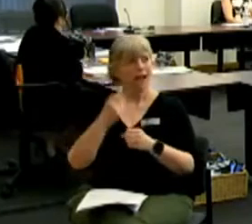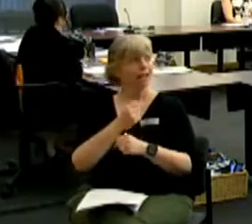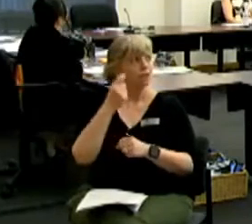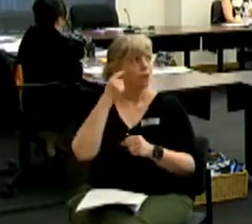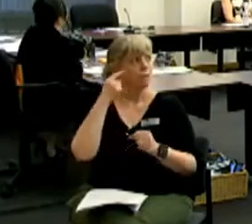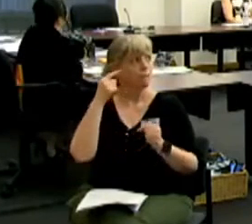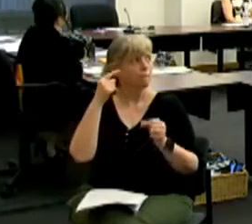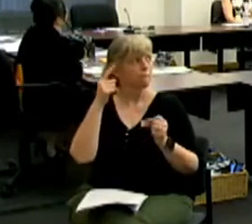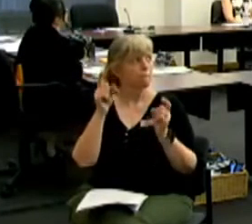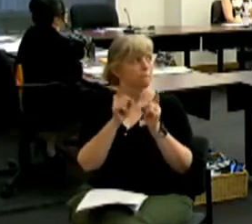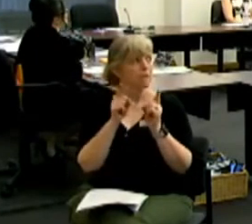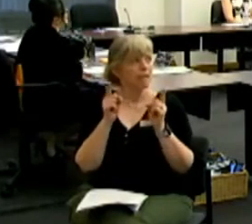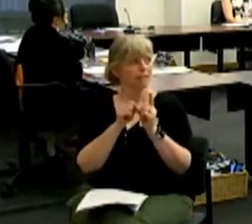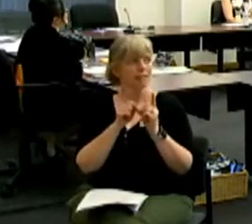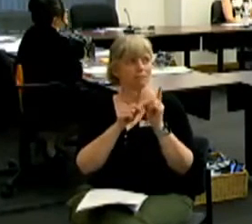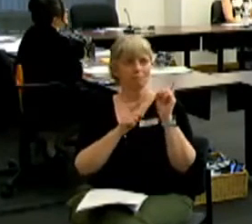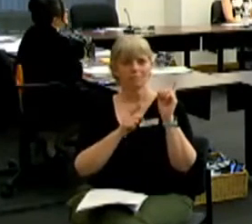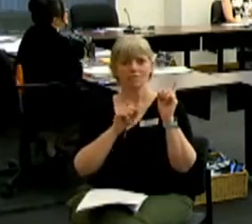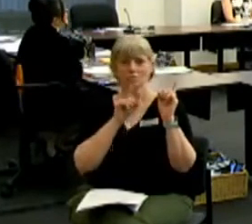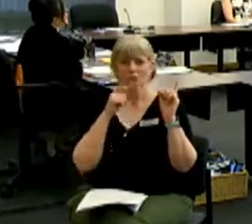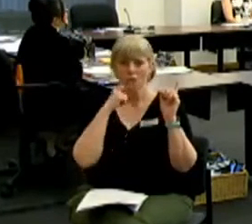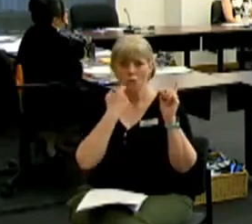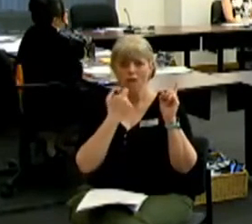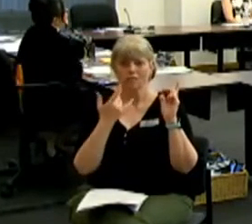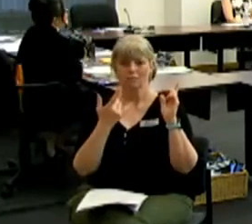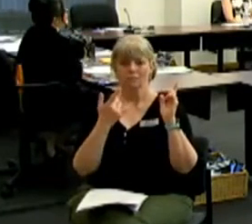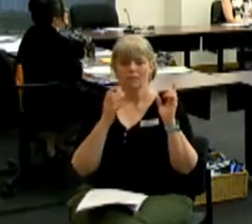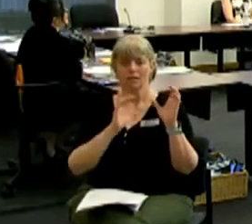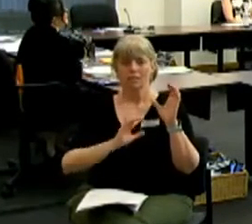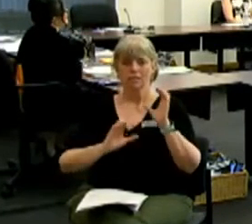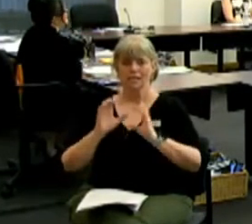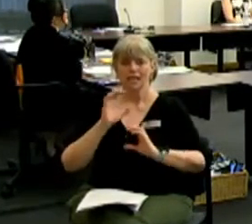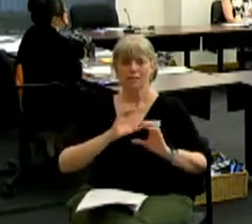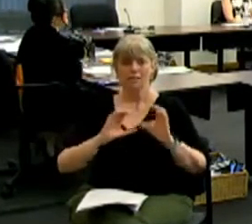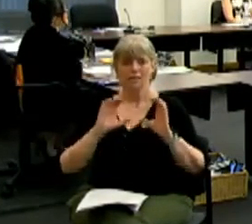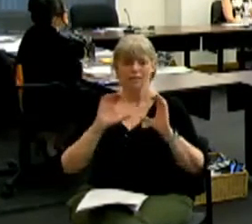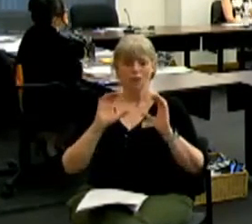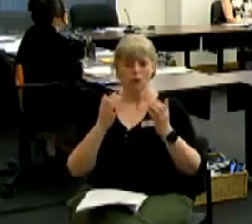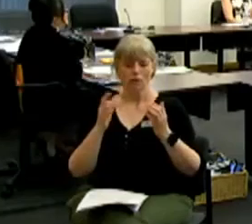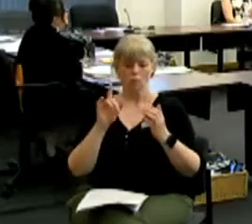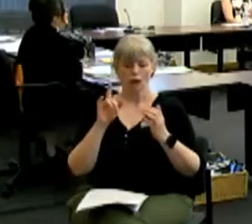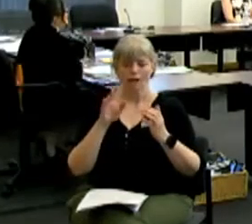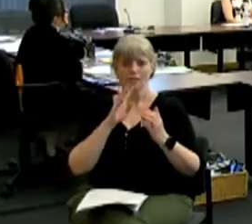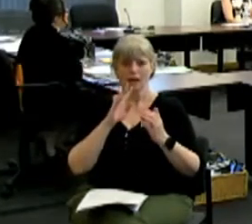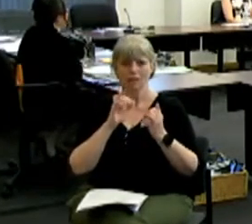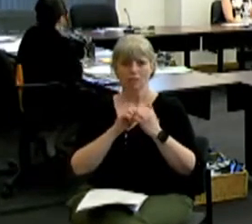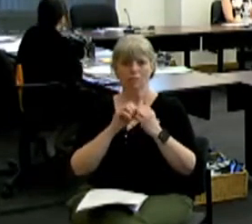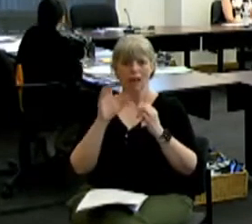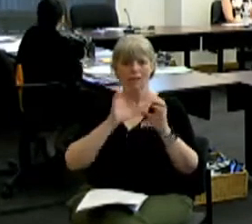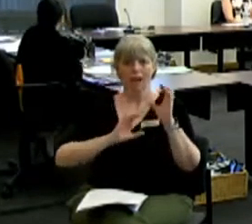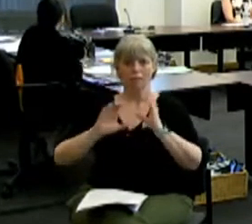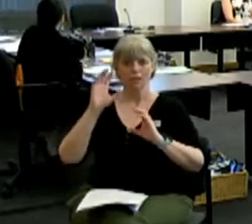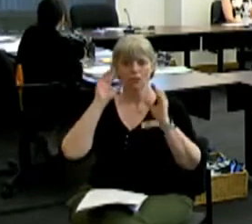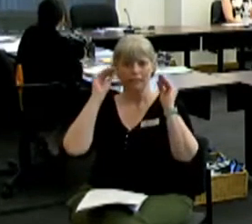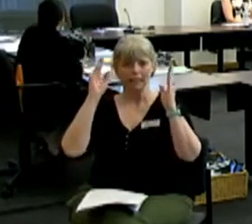Pete Buttigieg, which I thought was really, really cool. I managed to get on my chemistry course for that one. I really had to talk to my chemistry teacher.